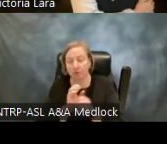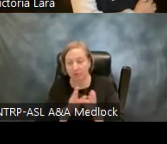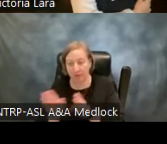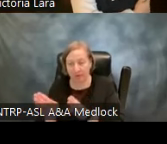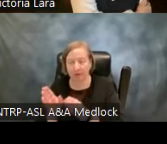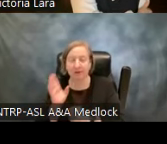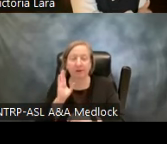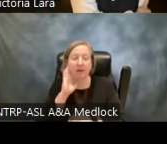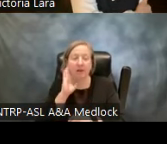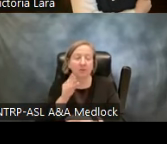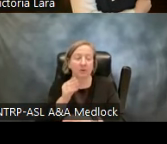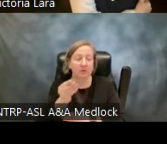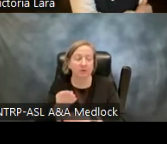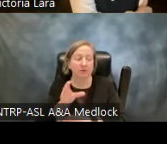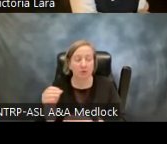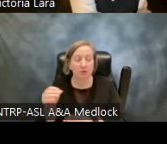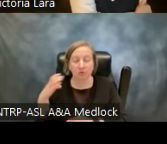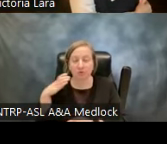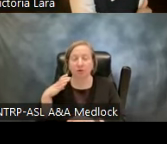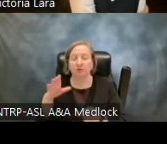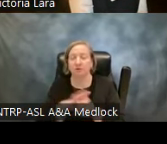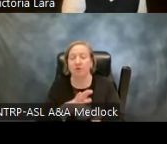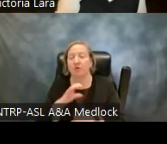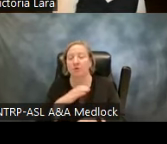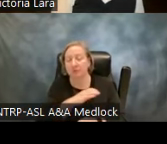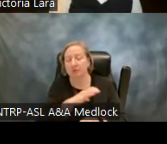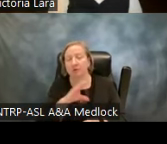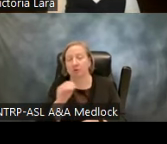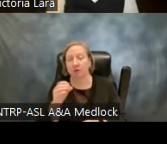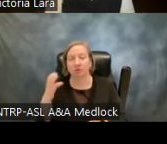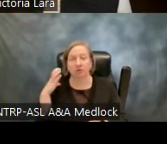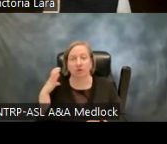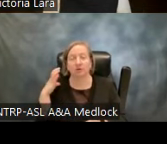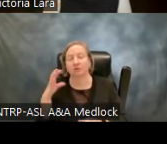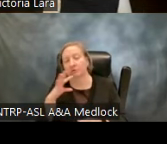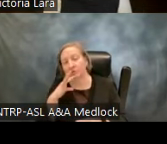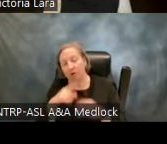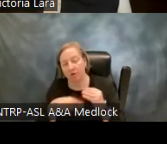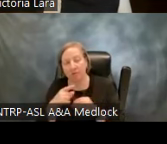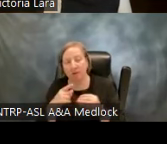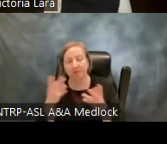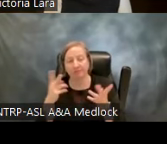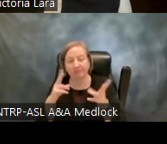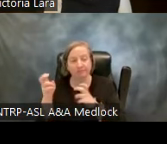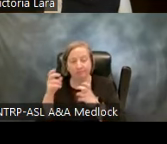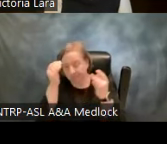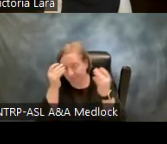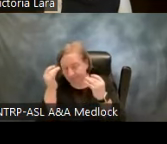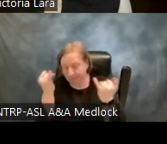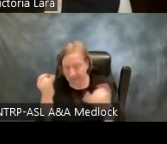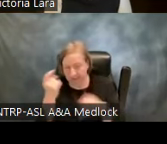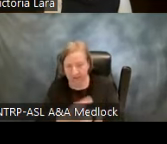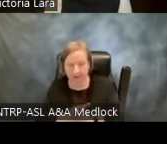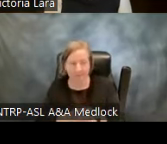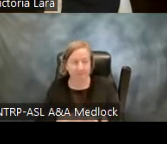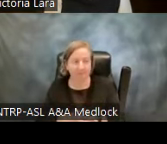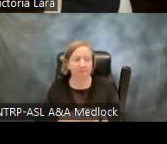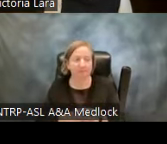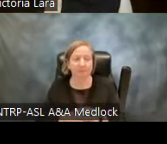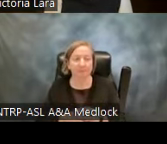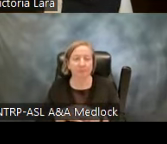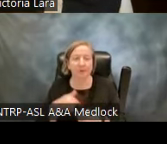over to the co-chairs, the full commission co-chairs, to talk about the topic under consideration today. And I've